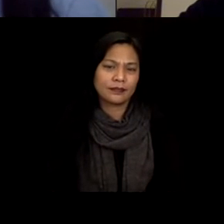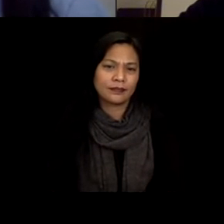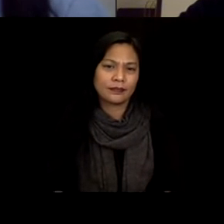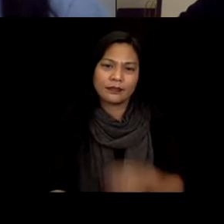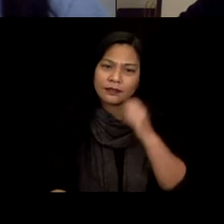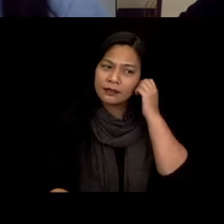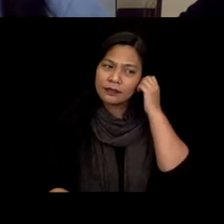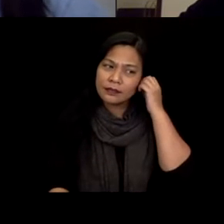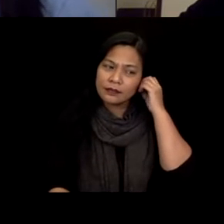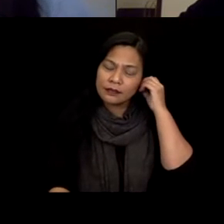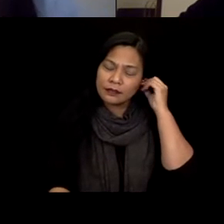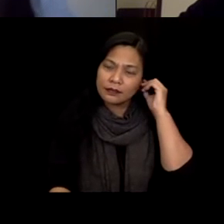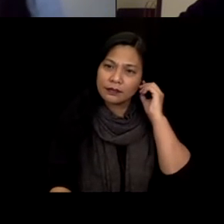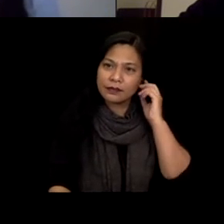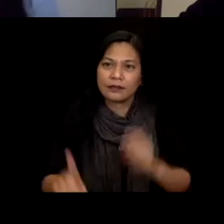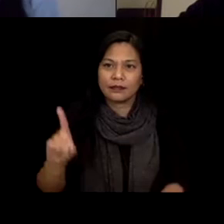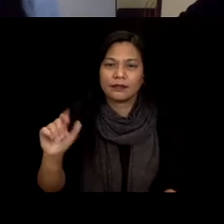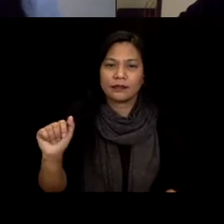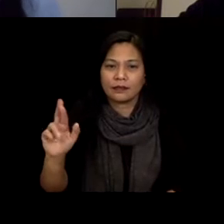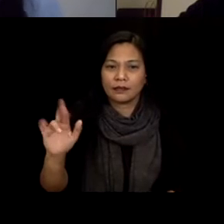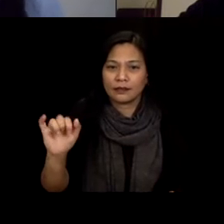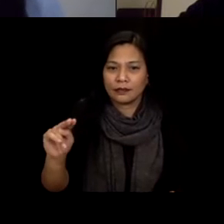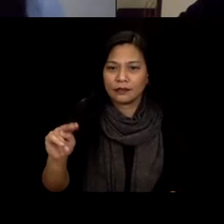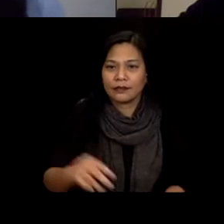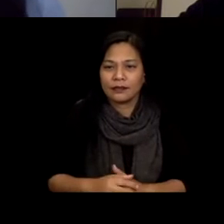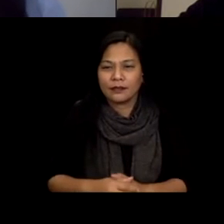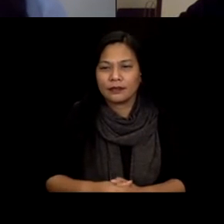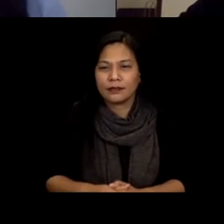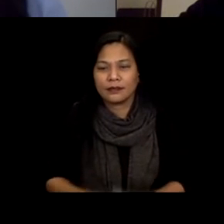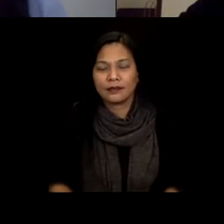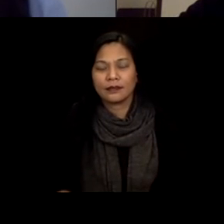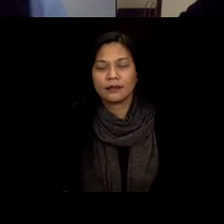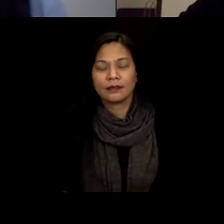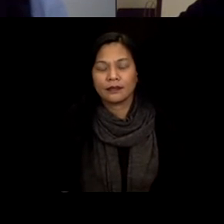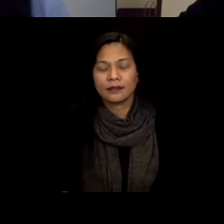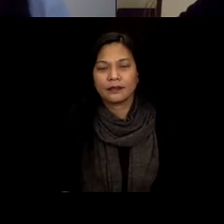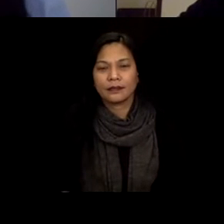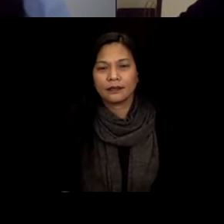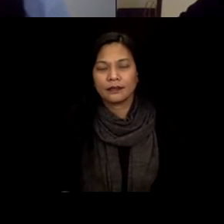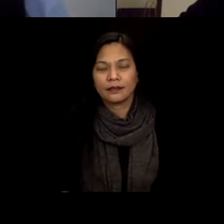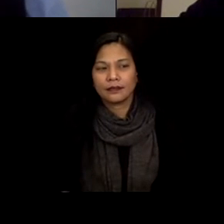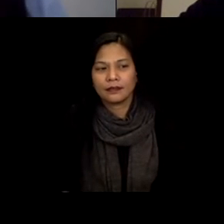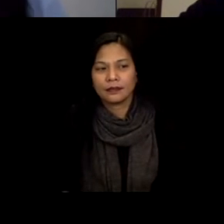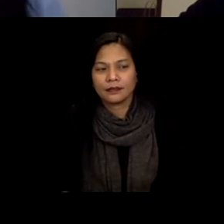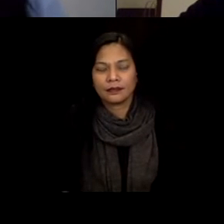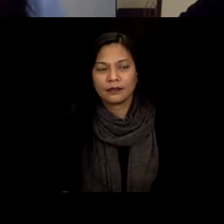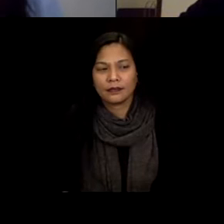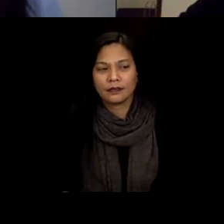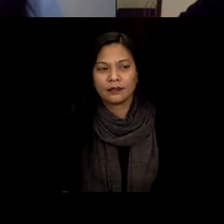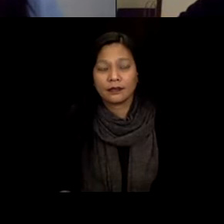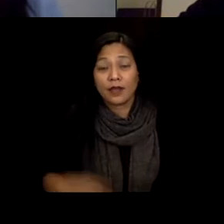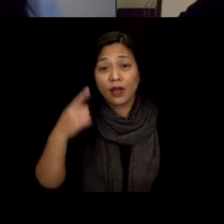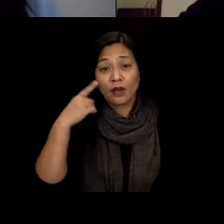I could jump in and speak to that. I think one of the strong suits of Bricks and